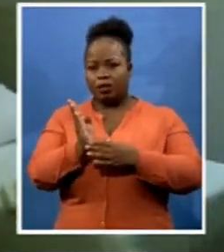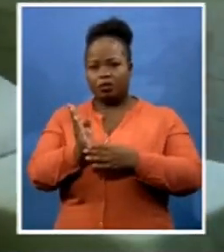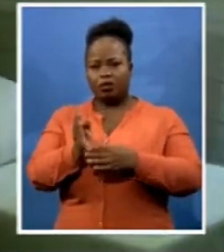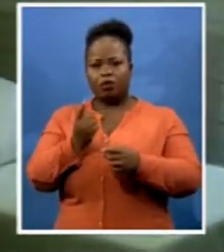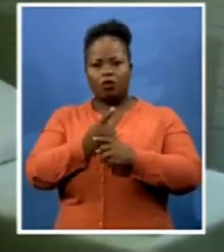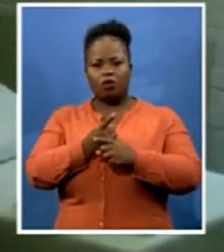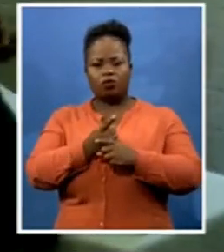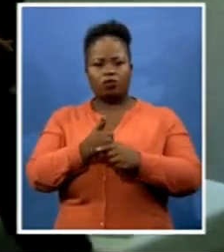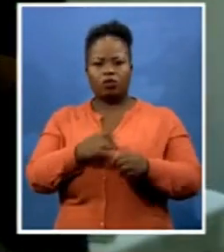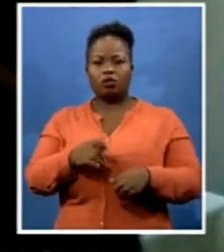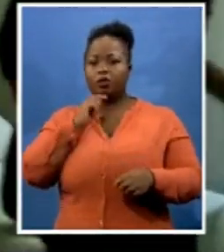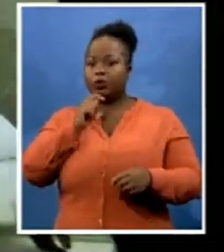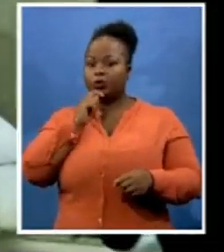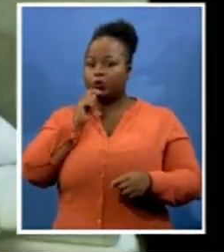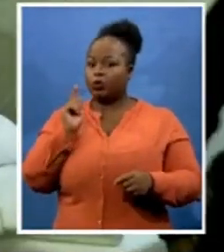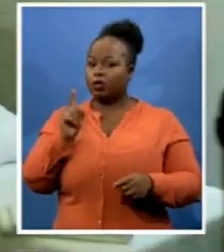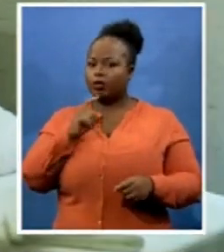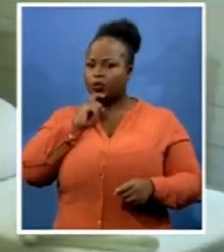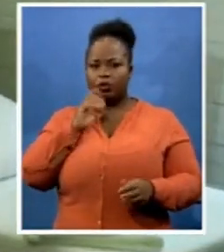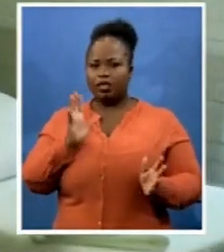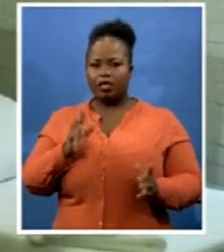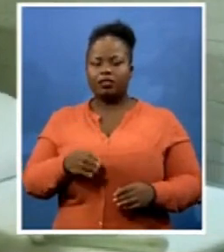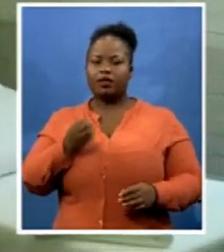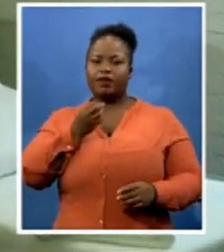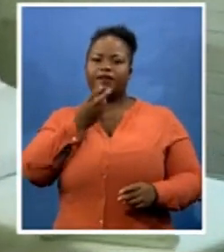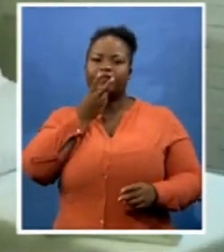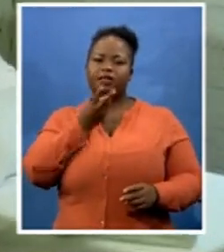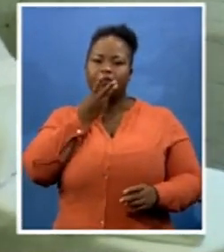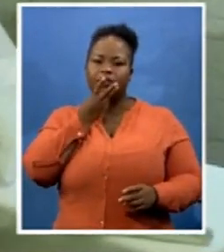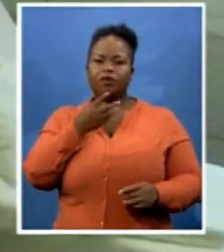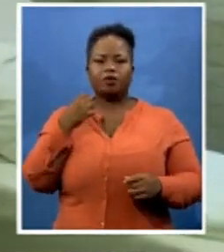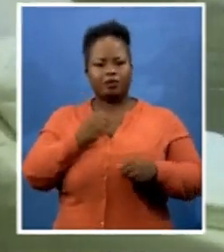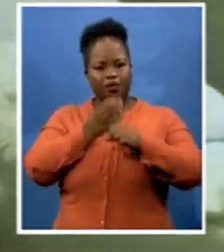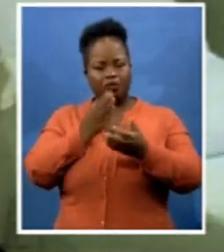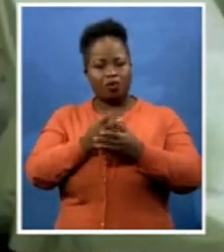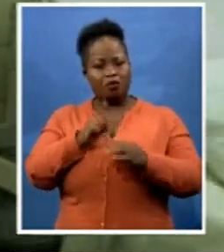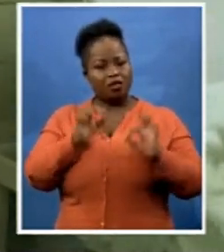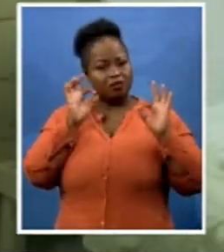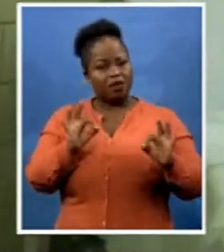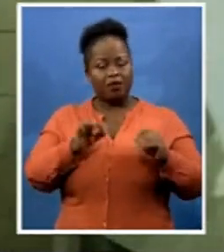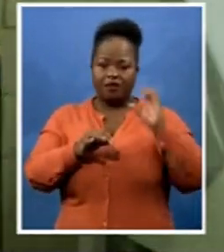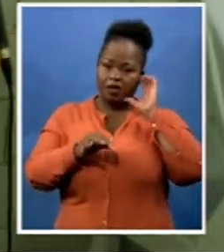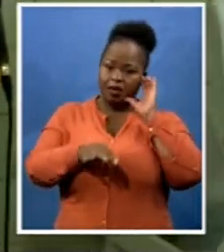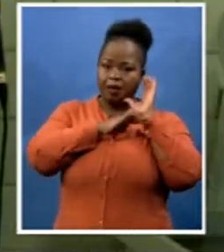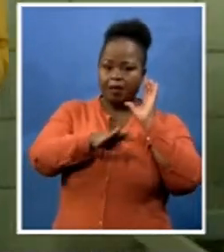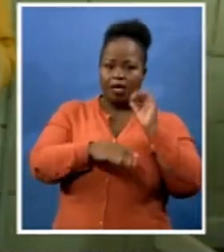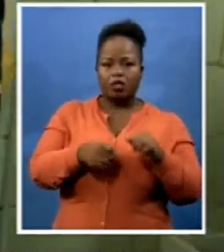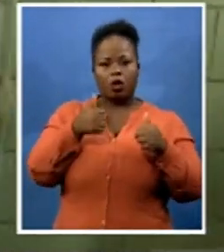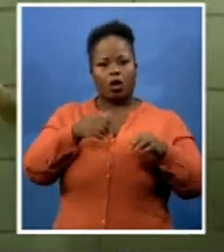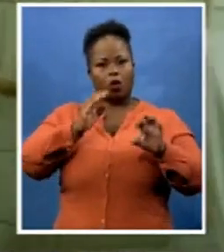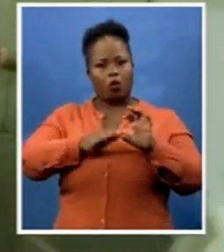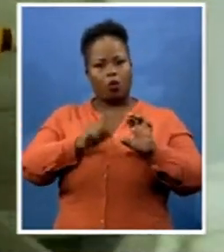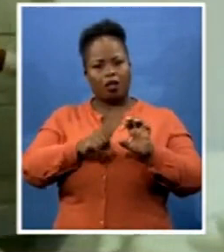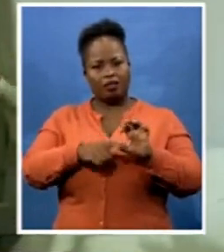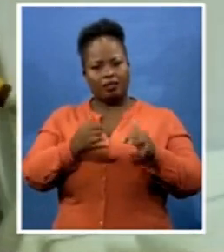utilized. VW has said they want to make sure they obviously give high standard beds and high quality beds. But what you see now obviously is what a typical station would look like.